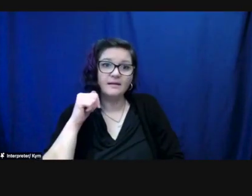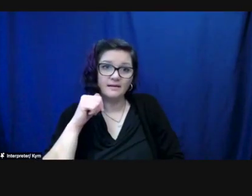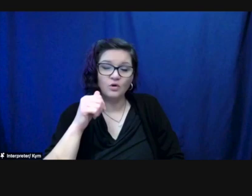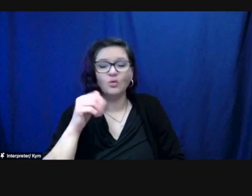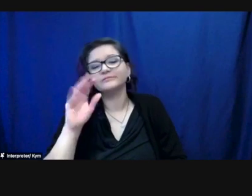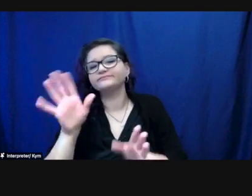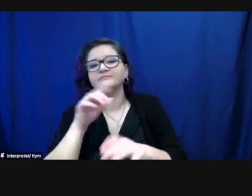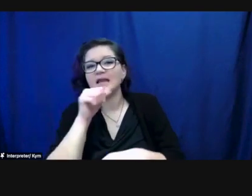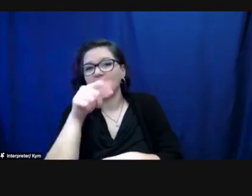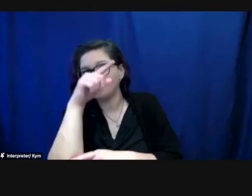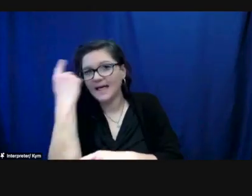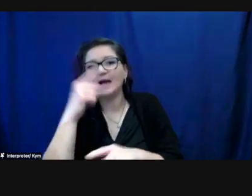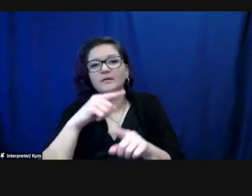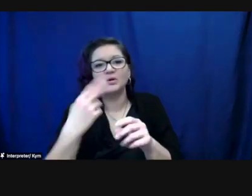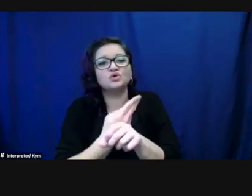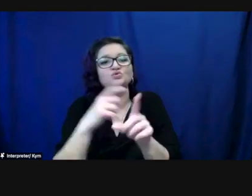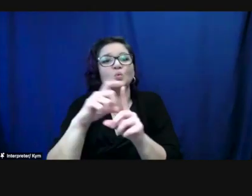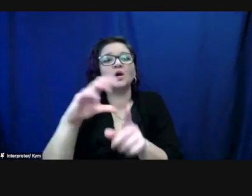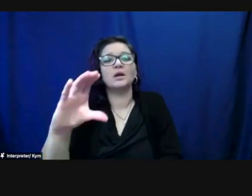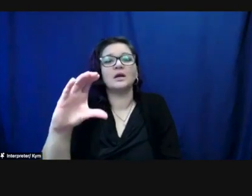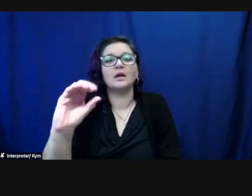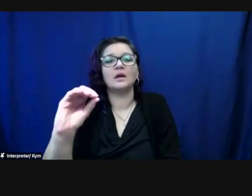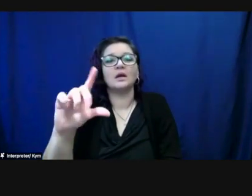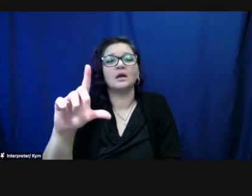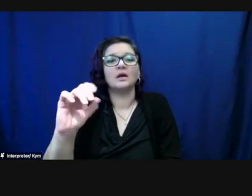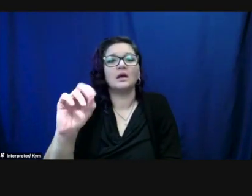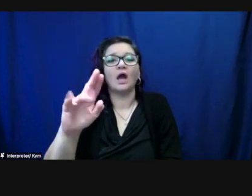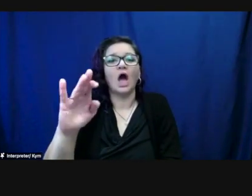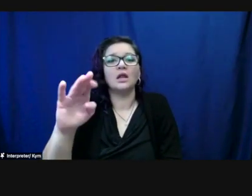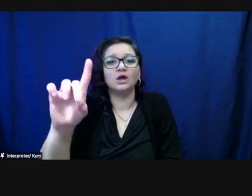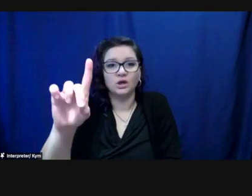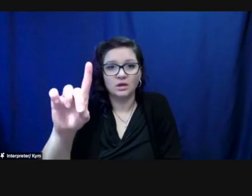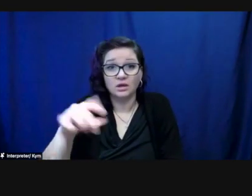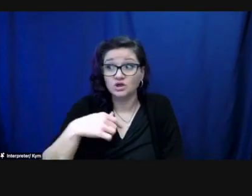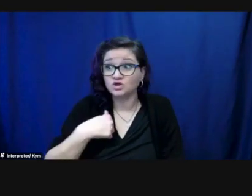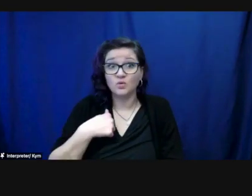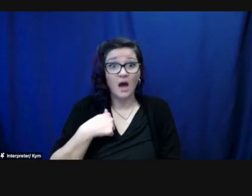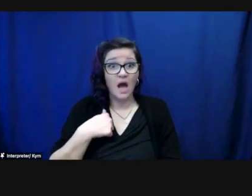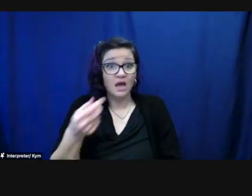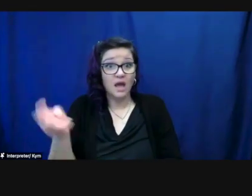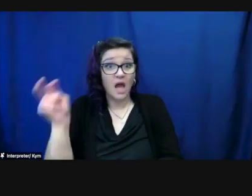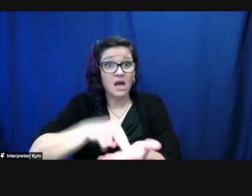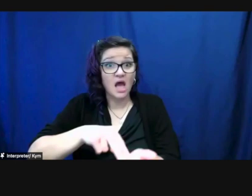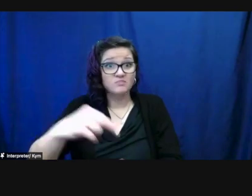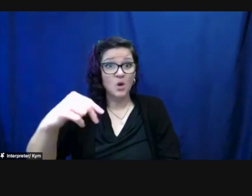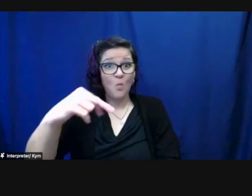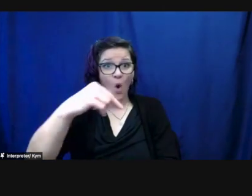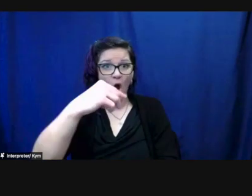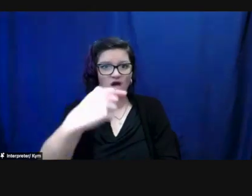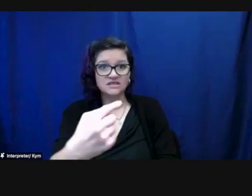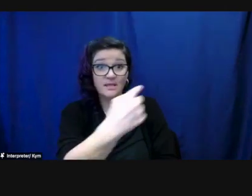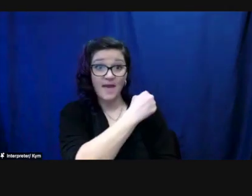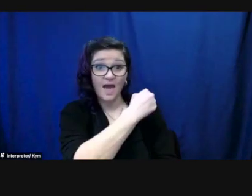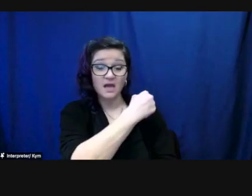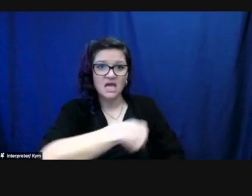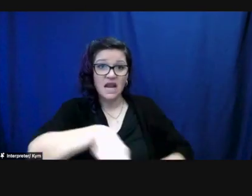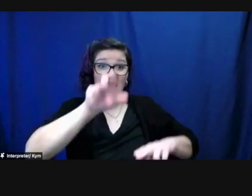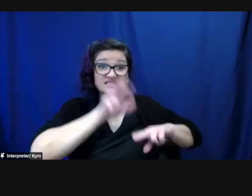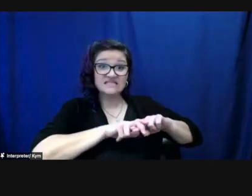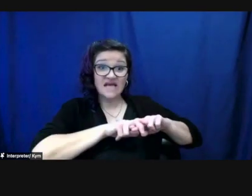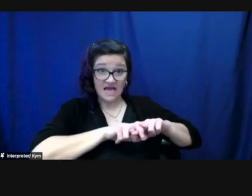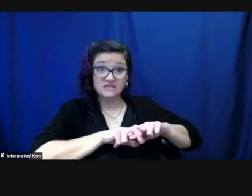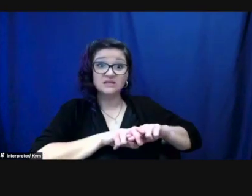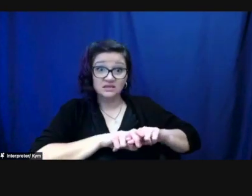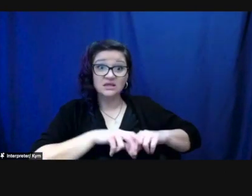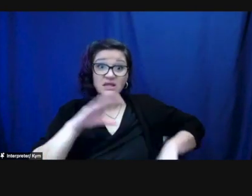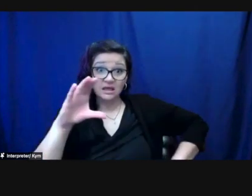colored sit in the back. So I marched myself down to the back of the car and I sat in the colored